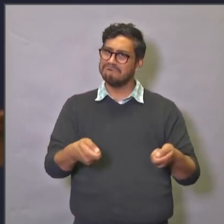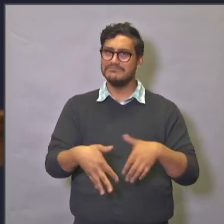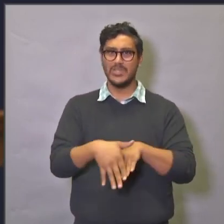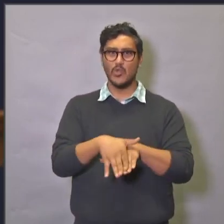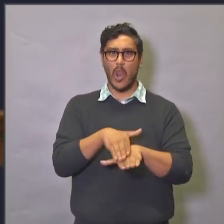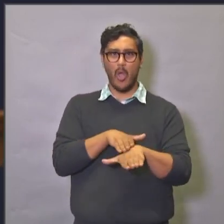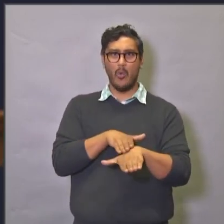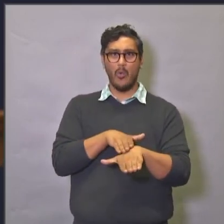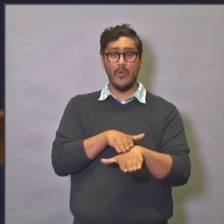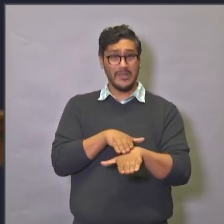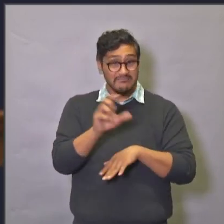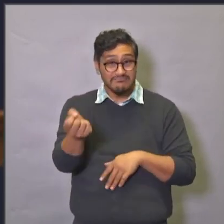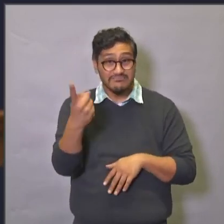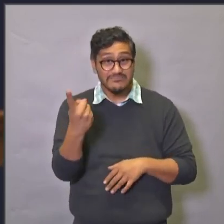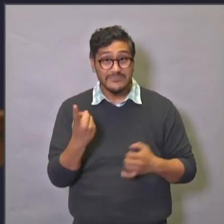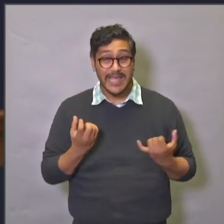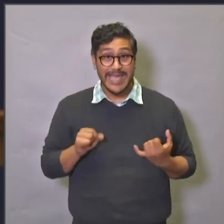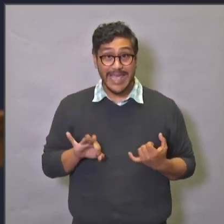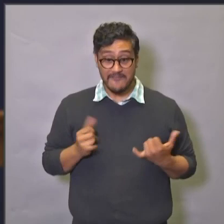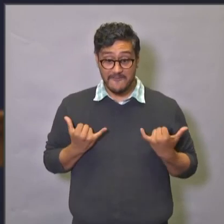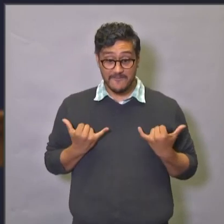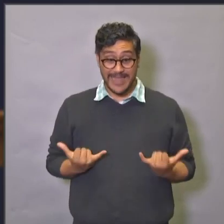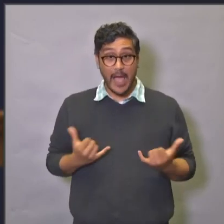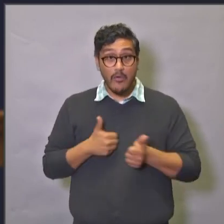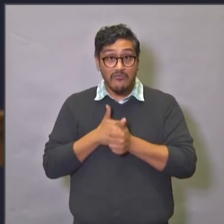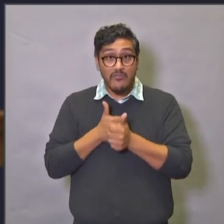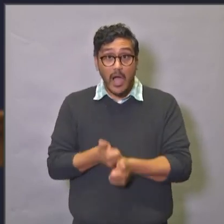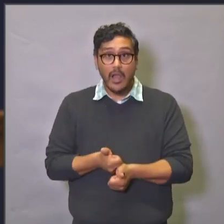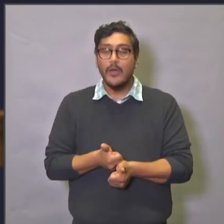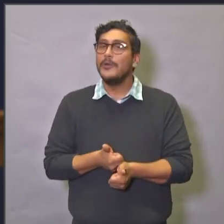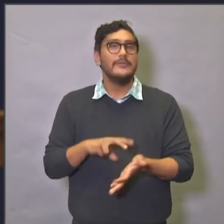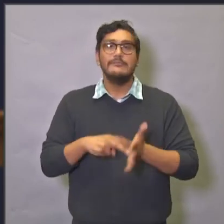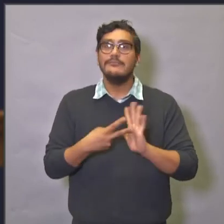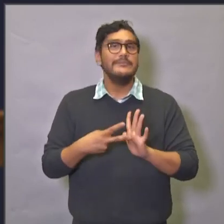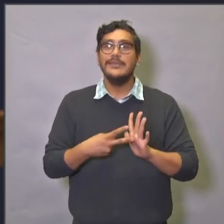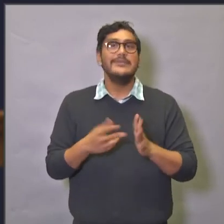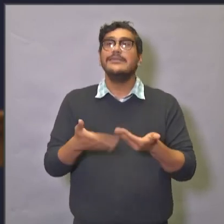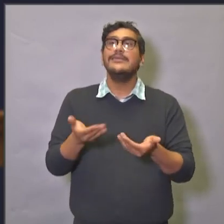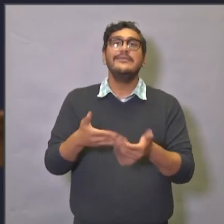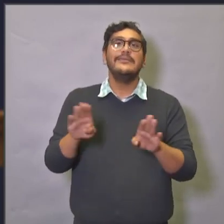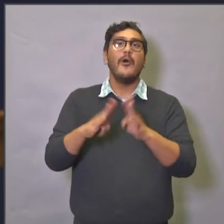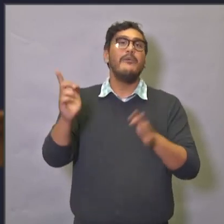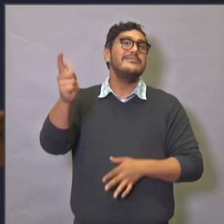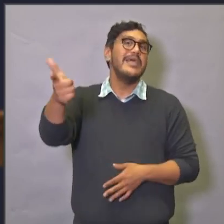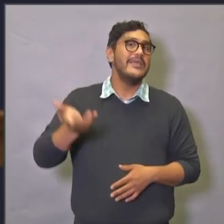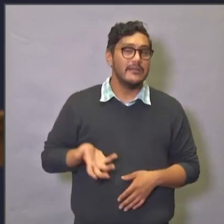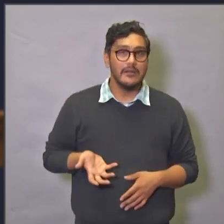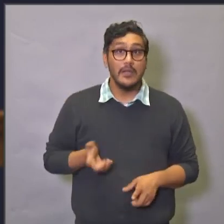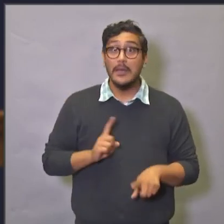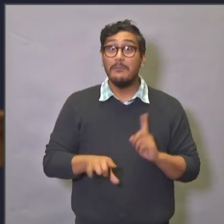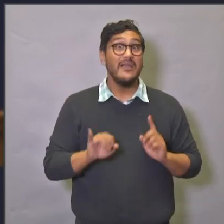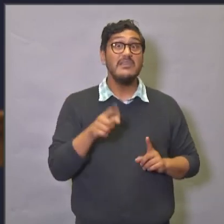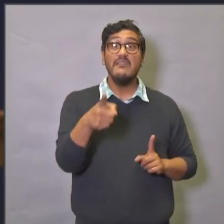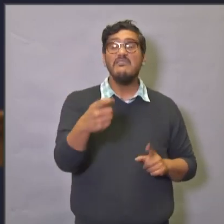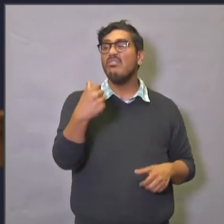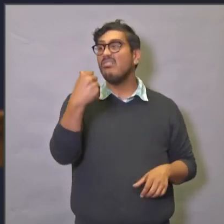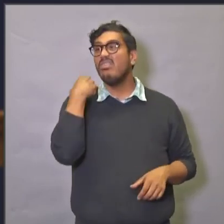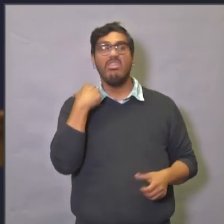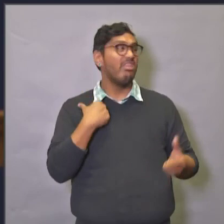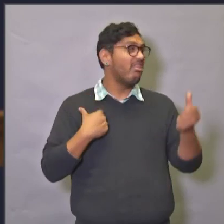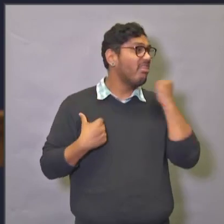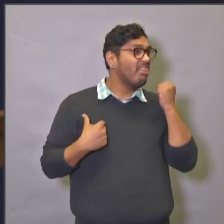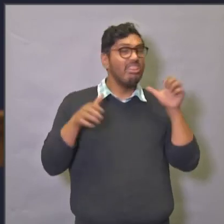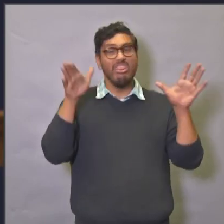if you do it now, it will make it a lot easier for us to reopen in the long term, but if you don't, it continues to push us and keep us at the tier that we're